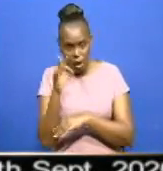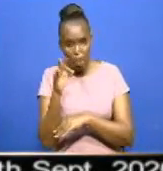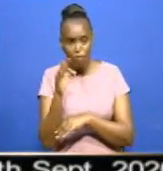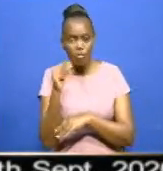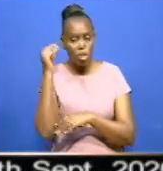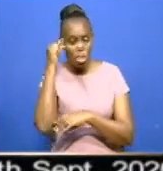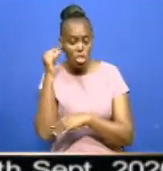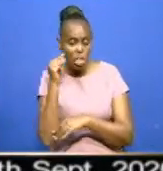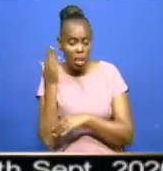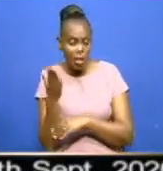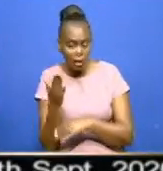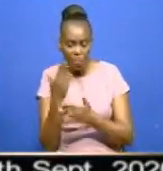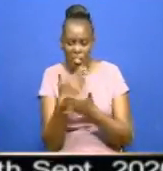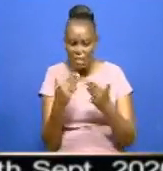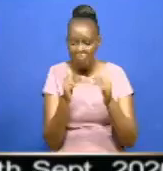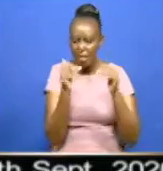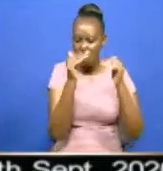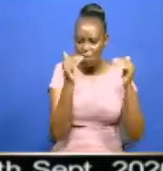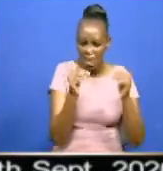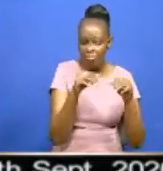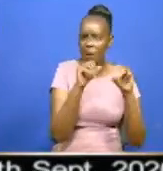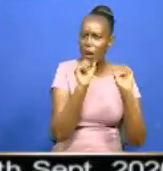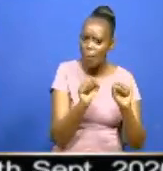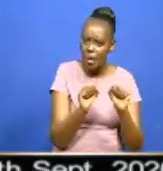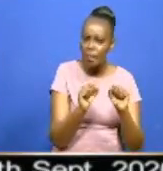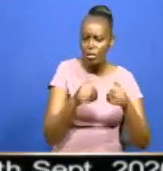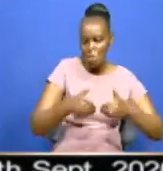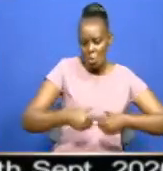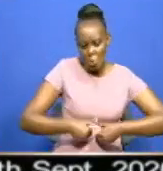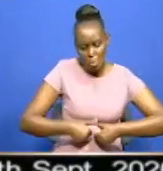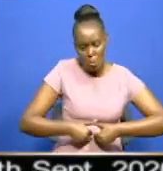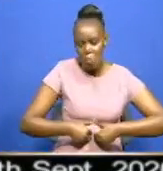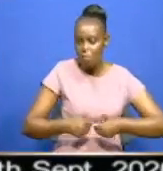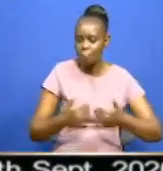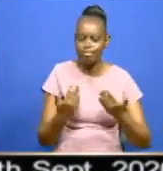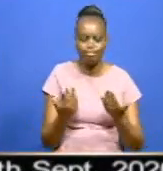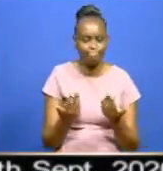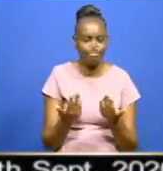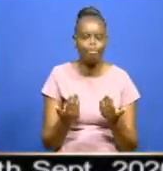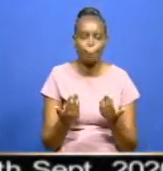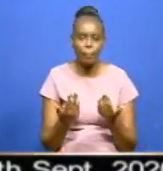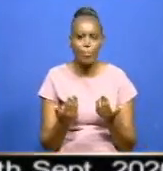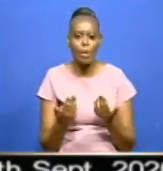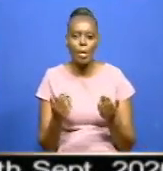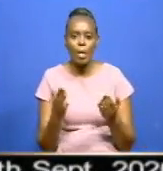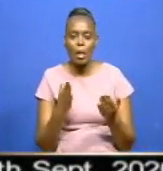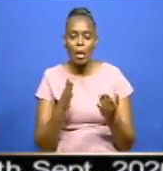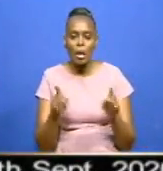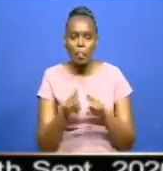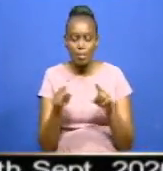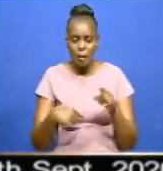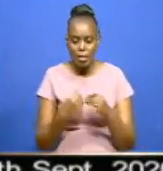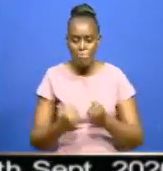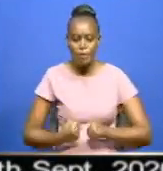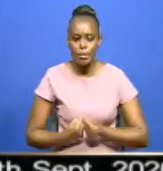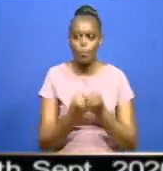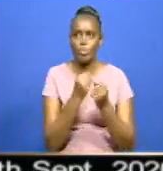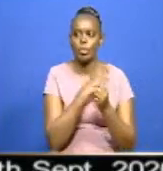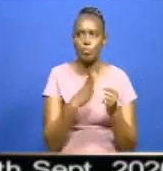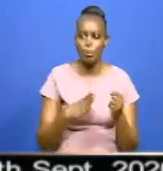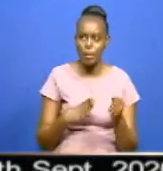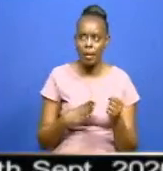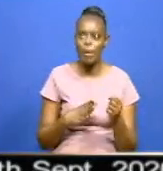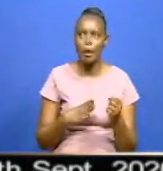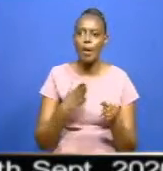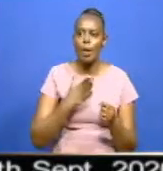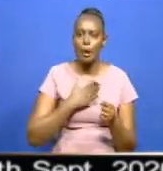gender or some other level, ability or youth come into play. And therefore, as I support this committee, Mr. Speaker,